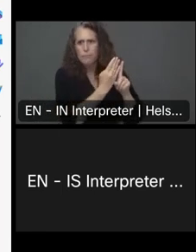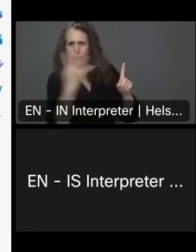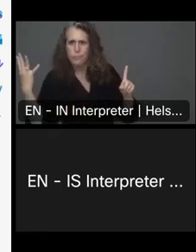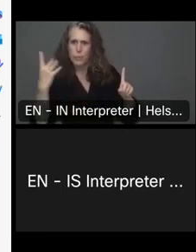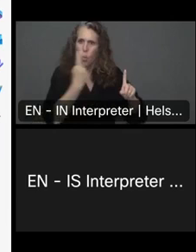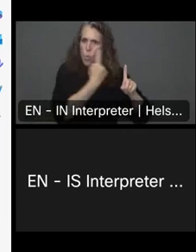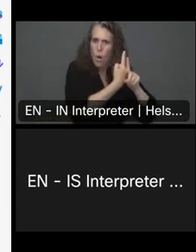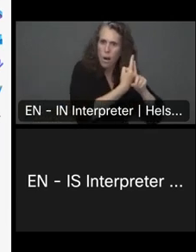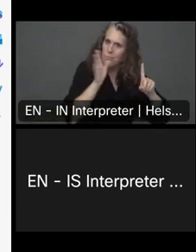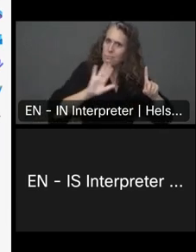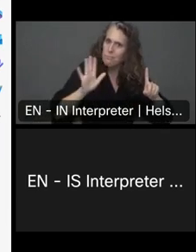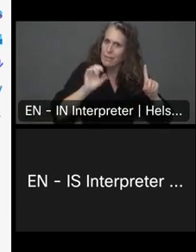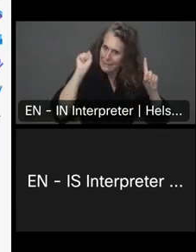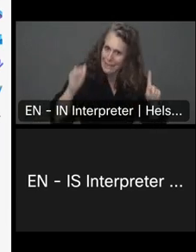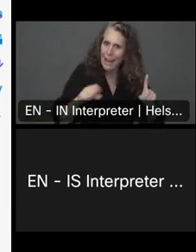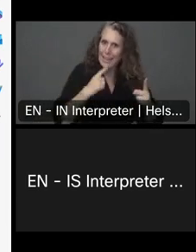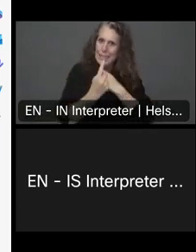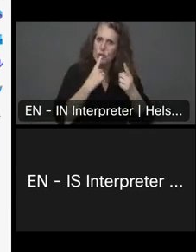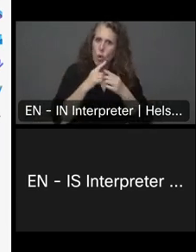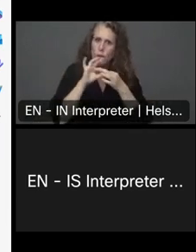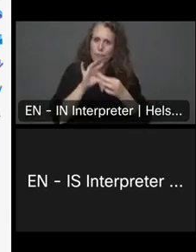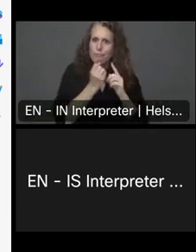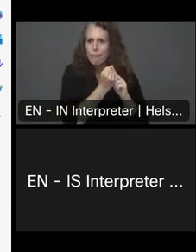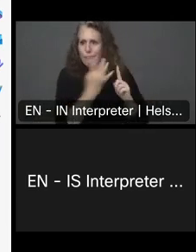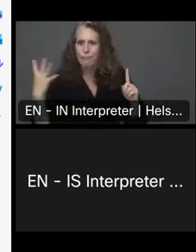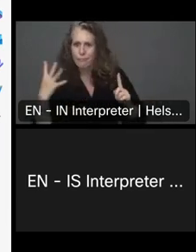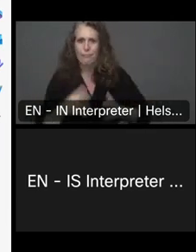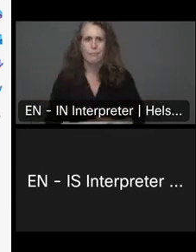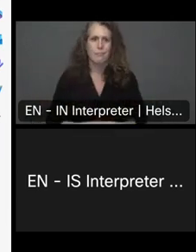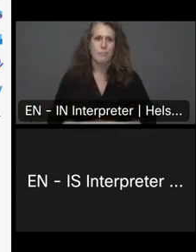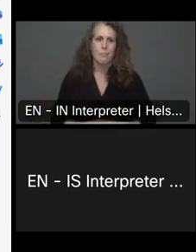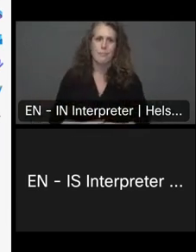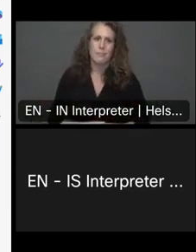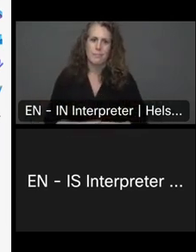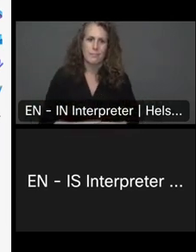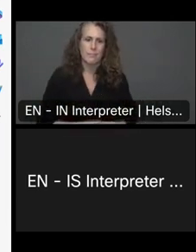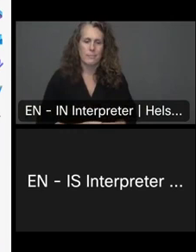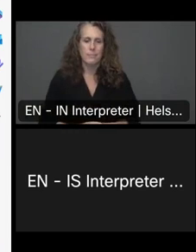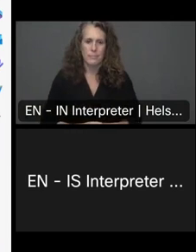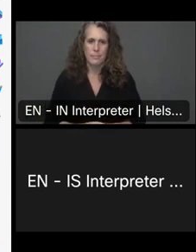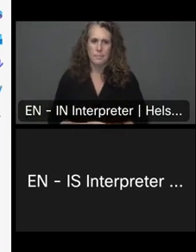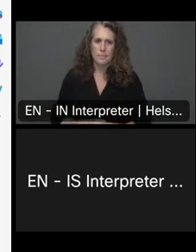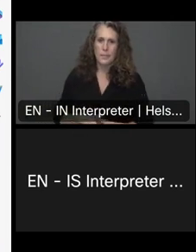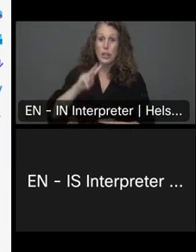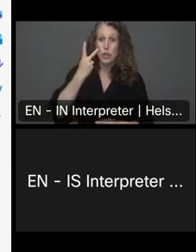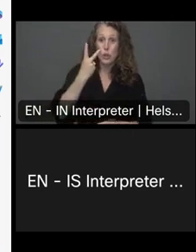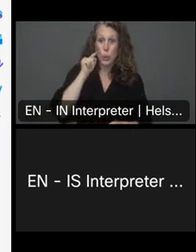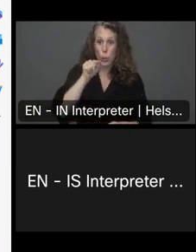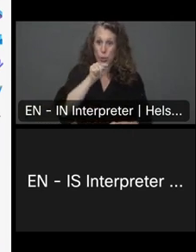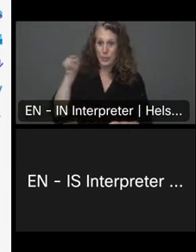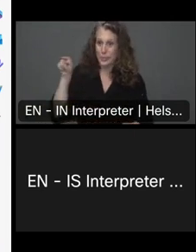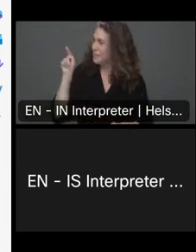to the exchange of information? So beyond Manichaeism, the expressivity overlay. So this is the second half of the